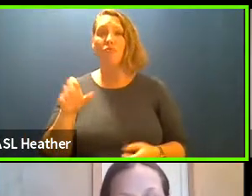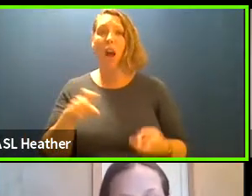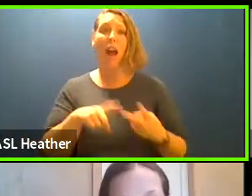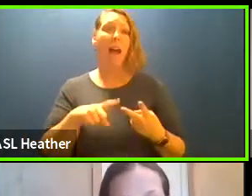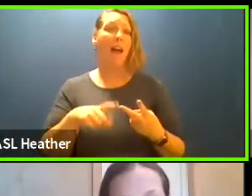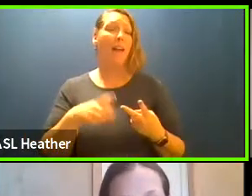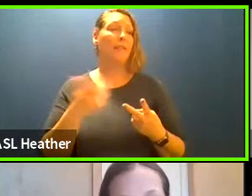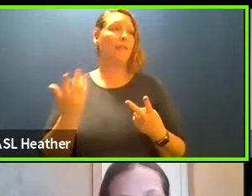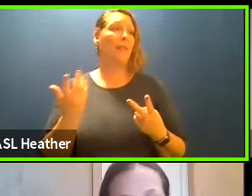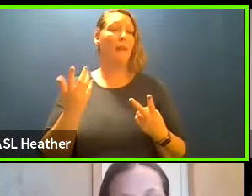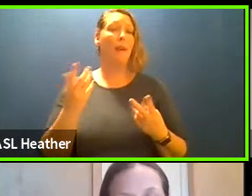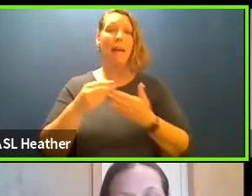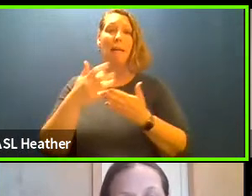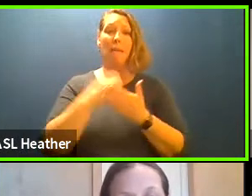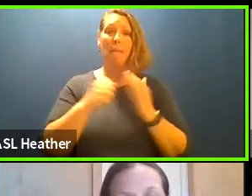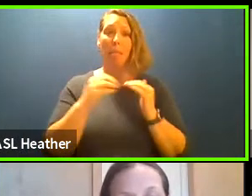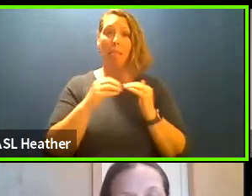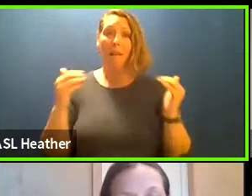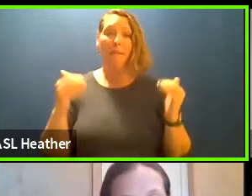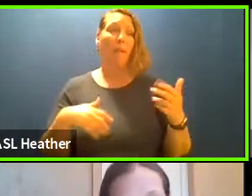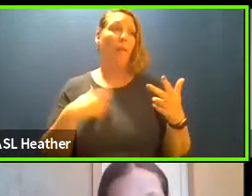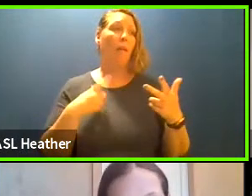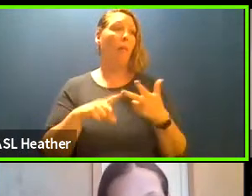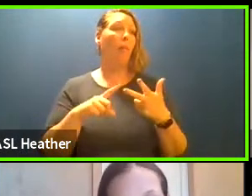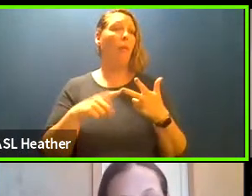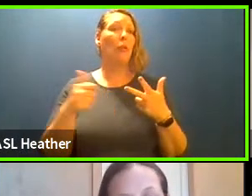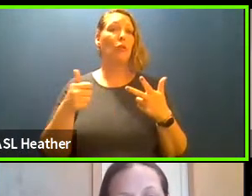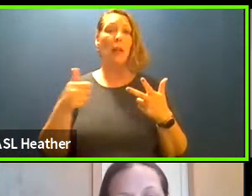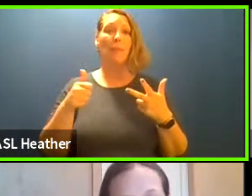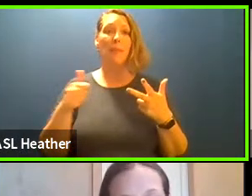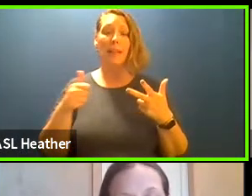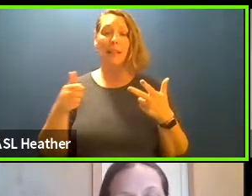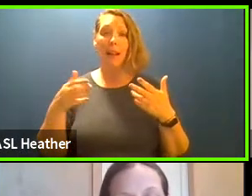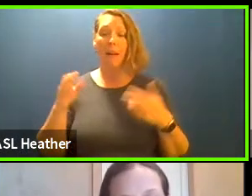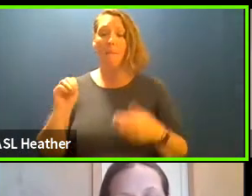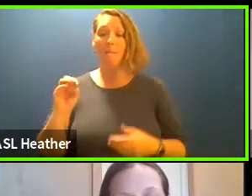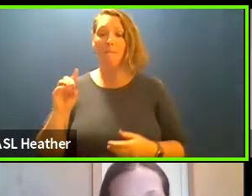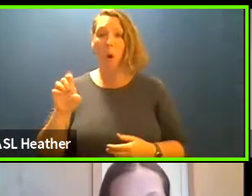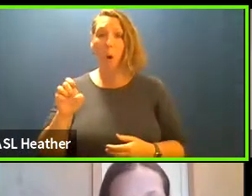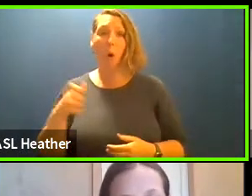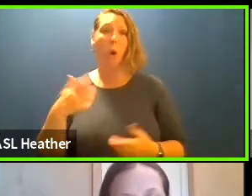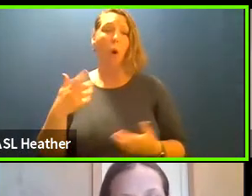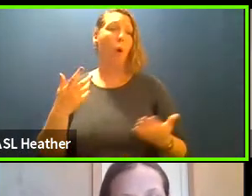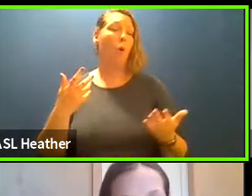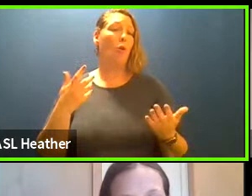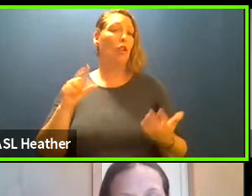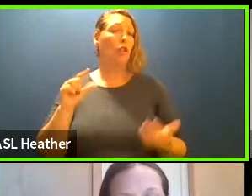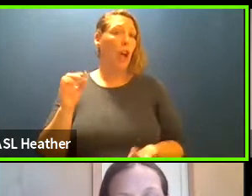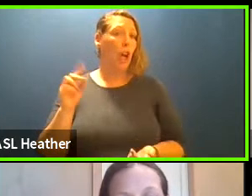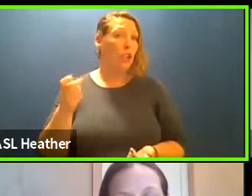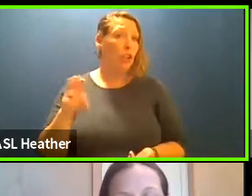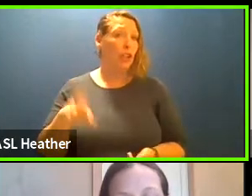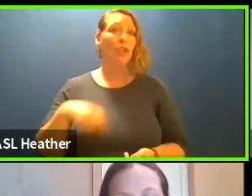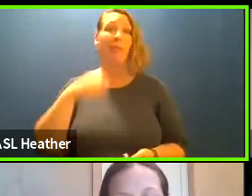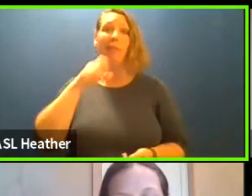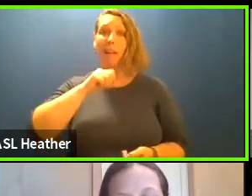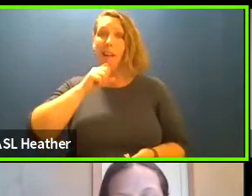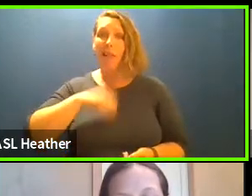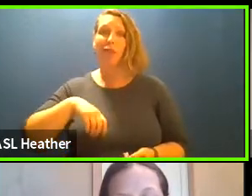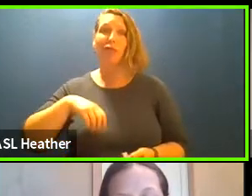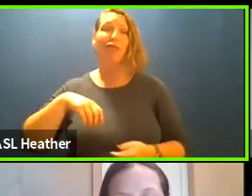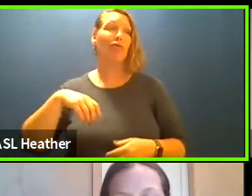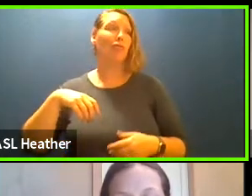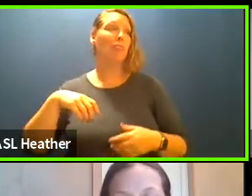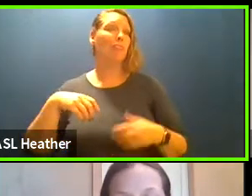by income level, or transportation mode by income or race or gender or age.